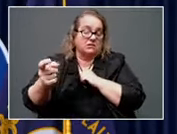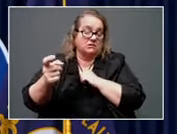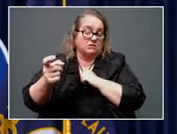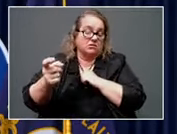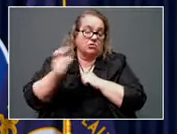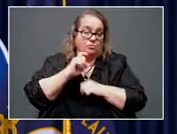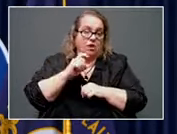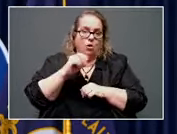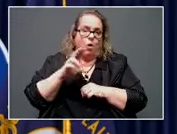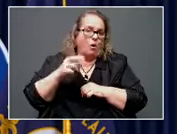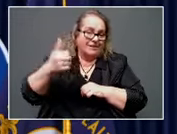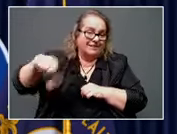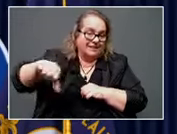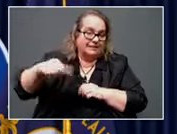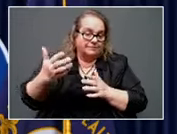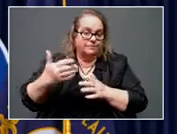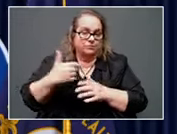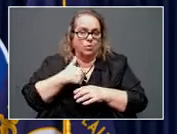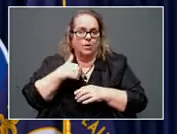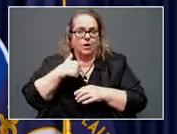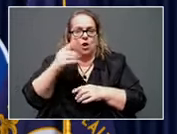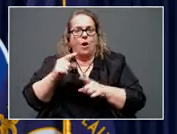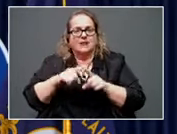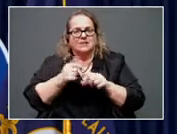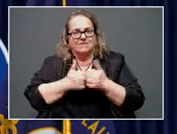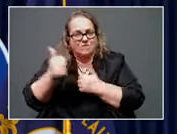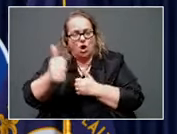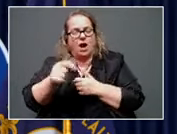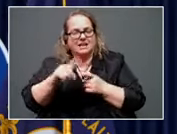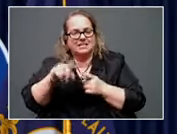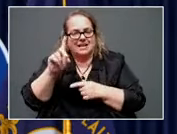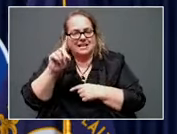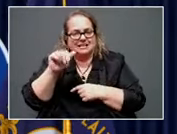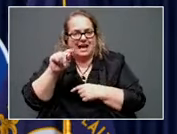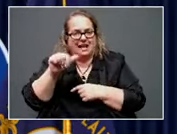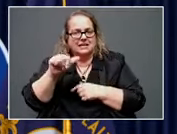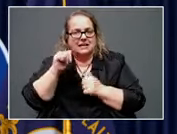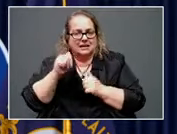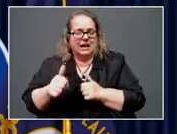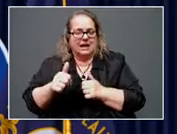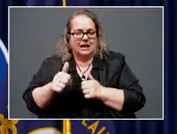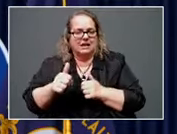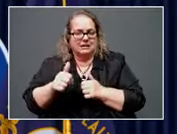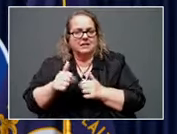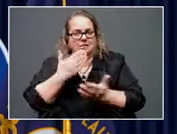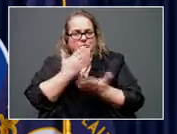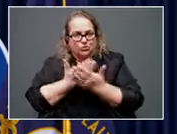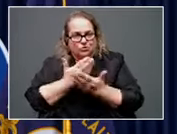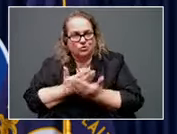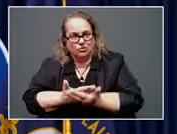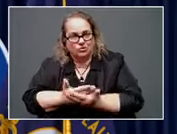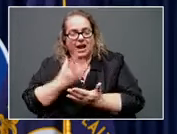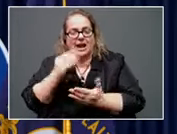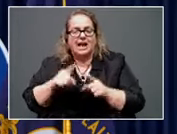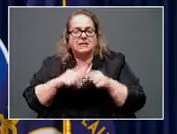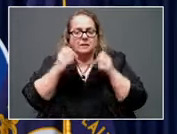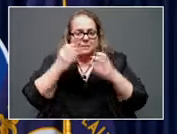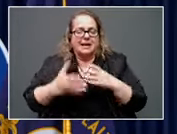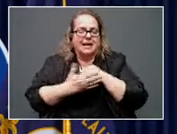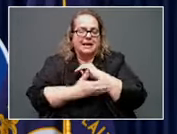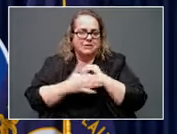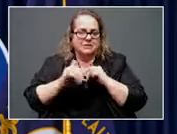go as far as the data can take us, and certainly want to make sure as many counties that have suffered harm